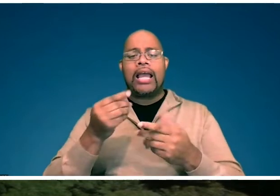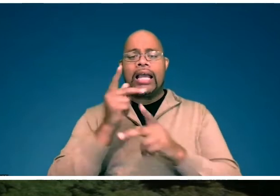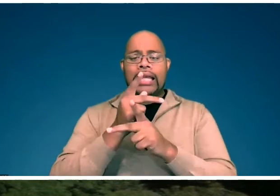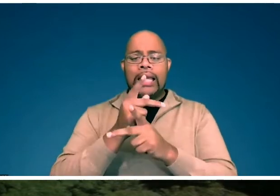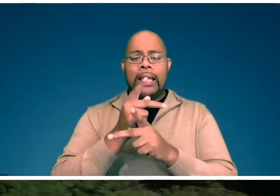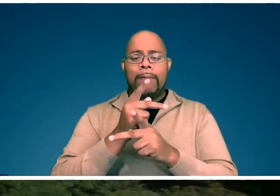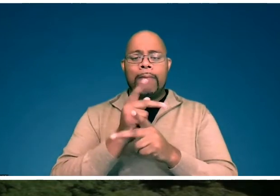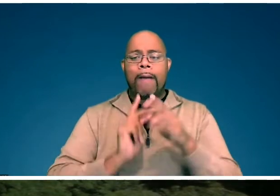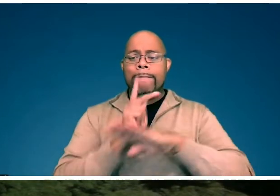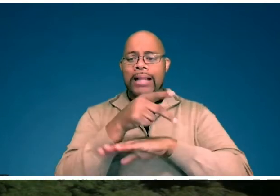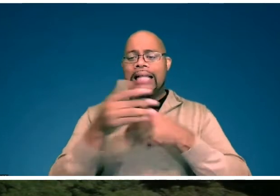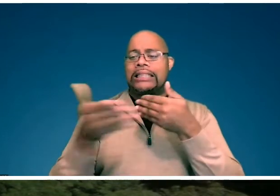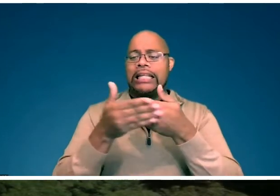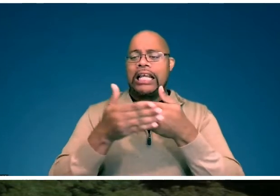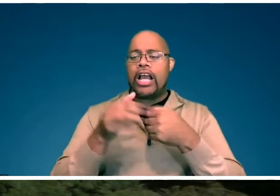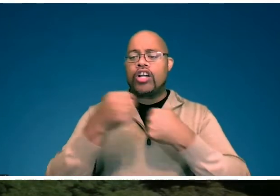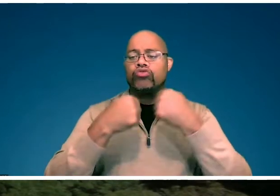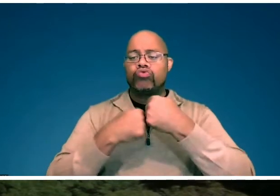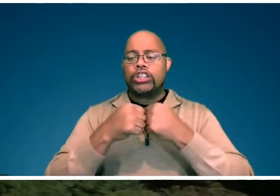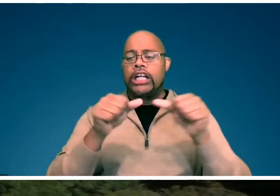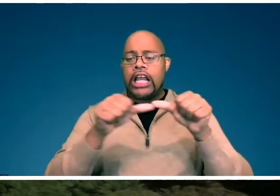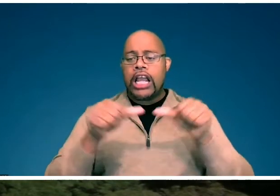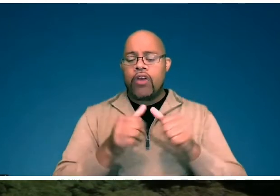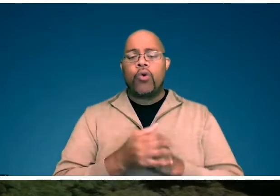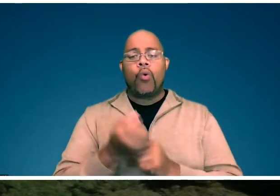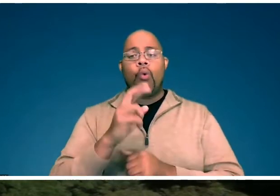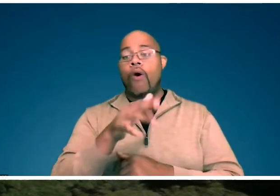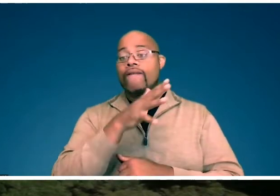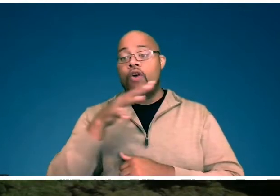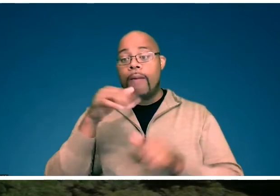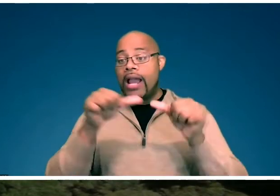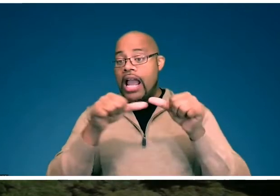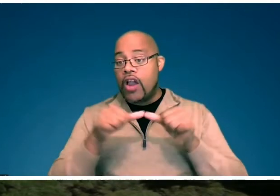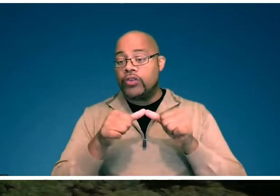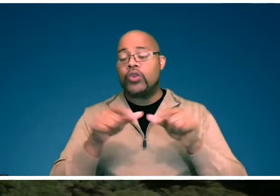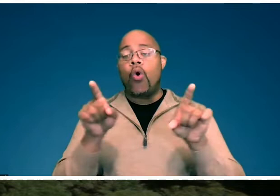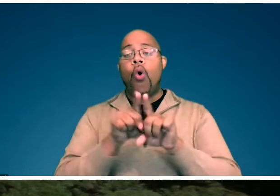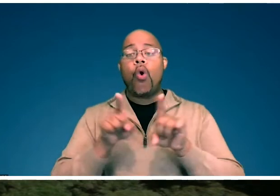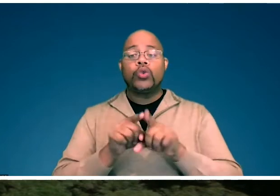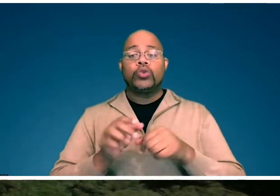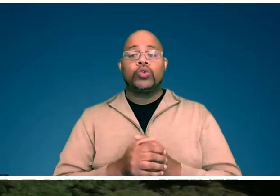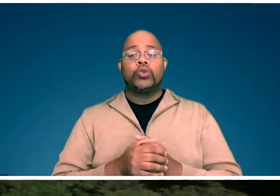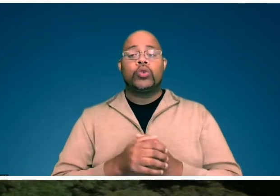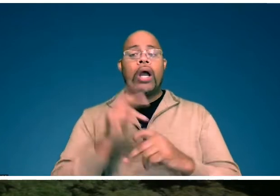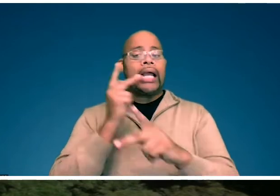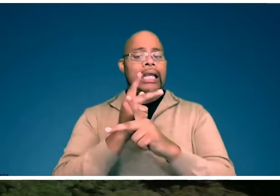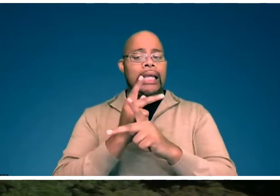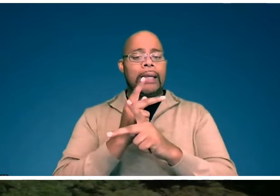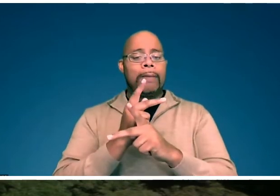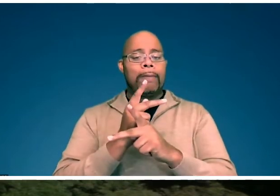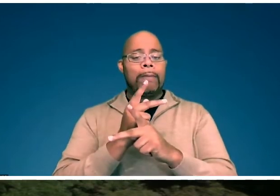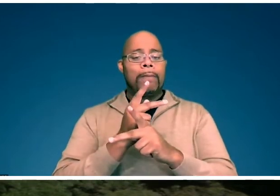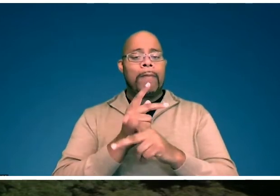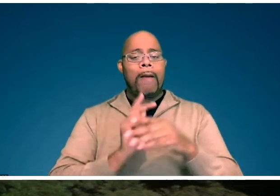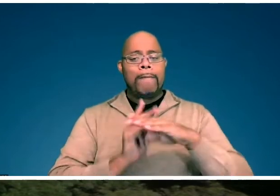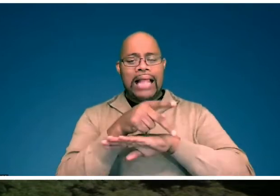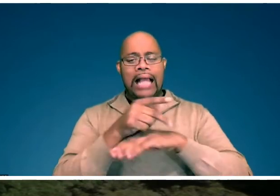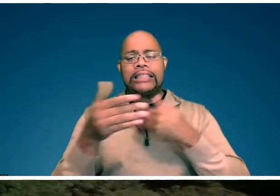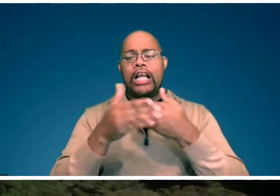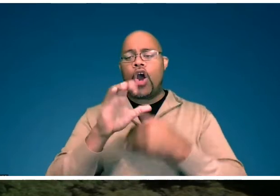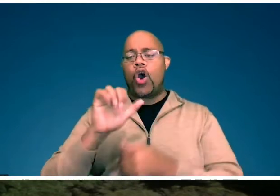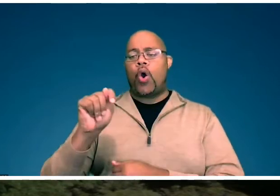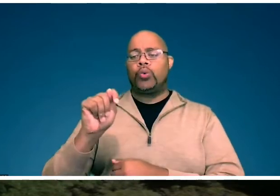maintaining a vegetation around the construction areas or farming areas, as well as maintaining vegetation along